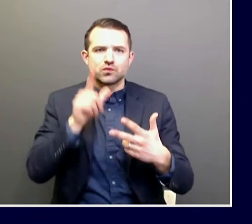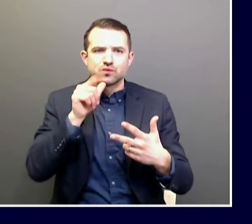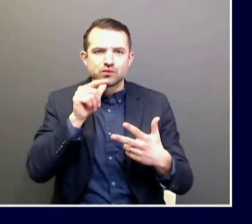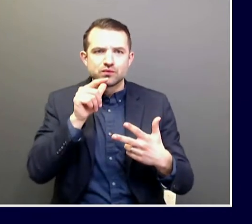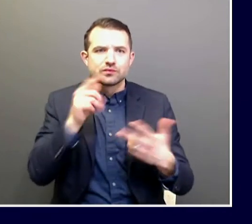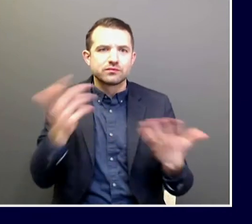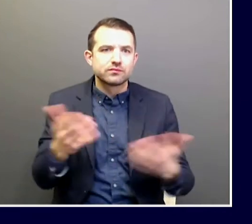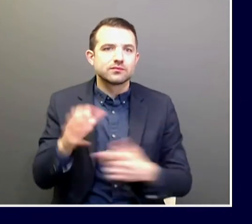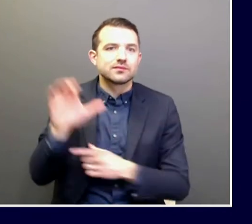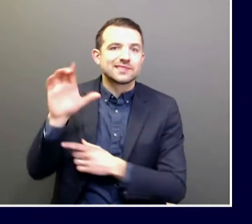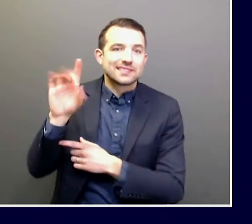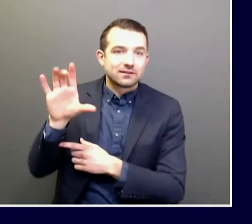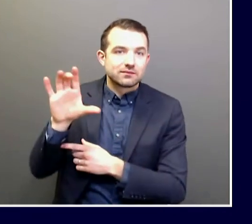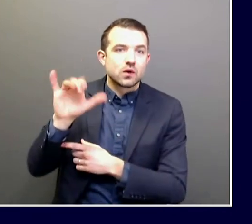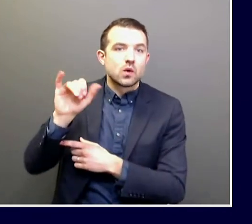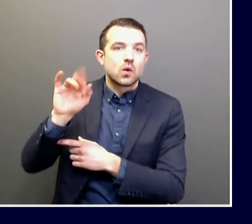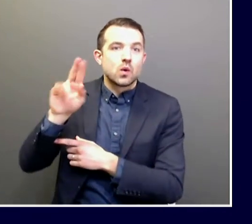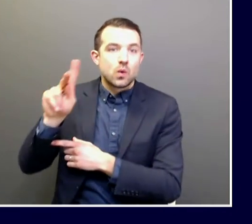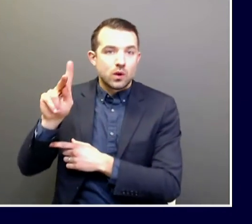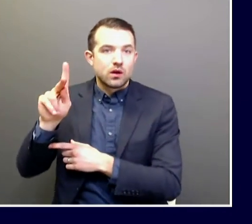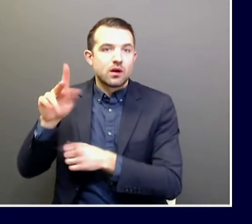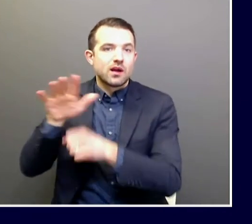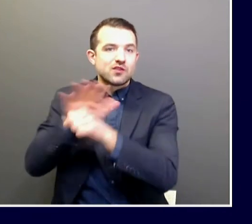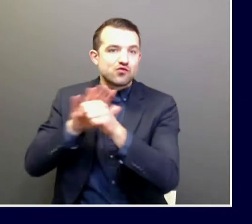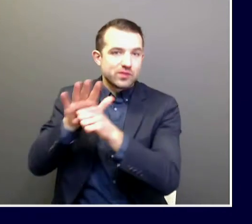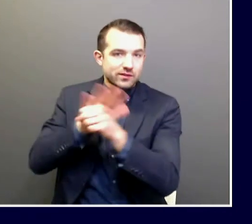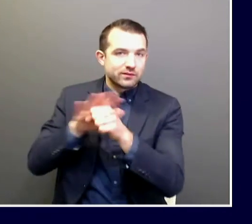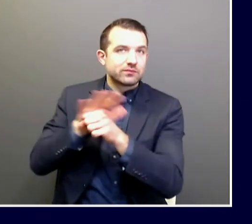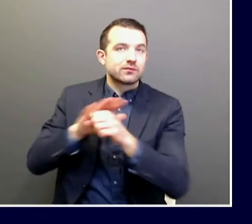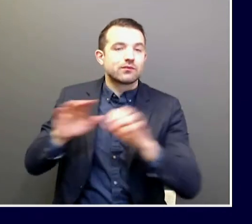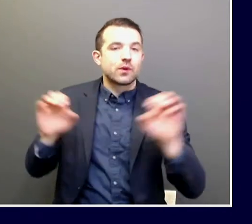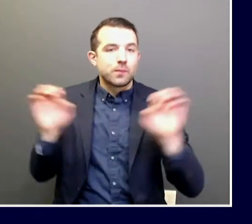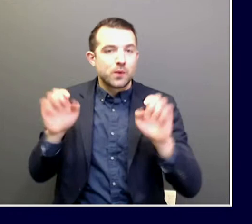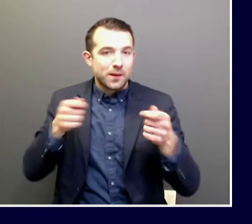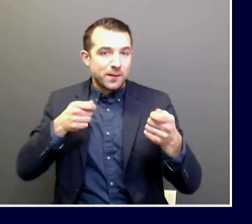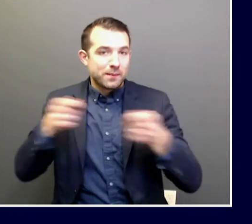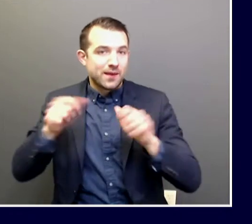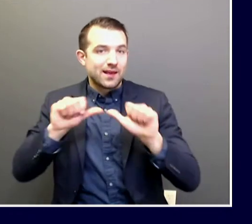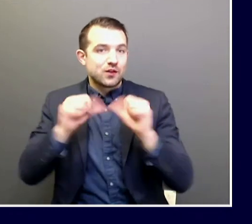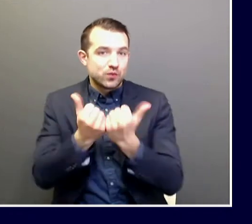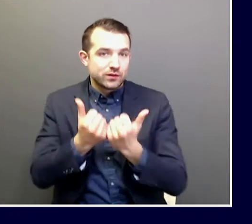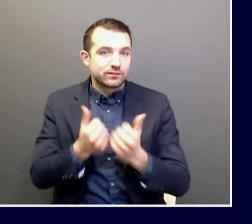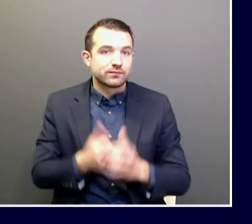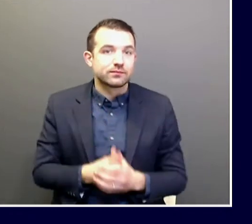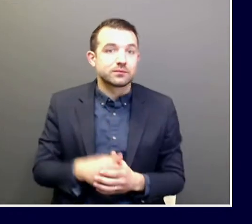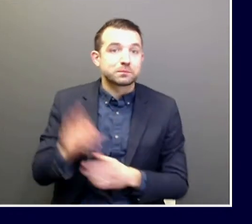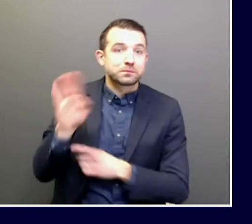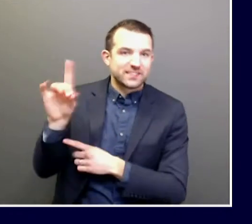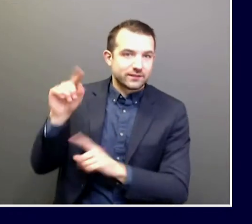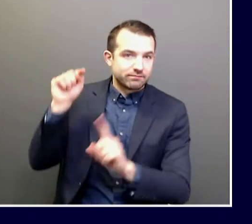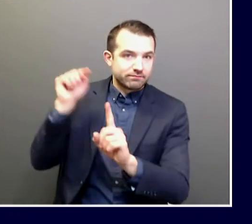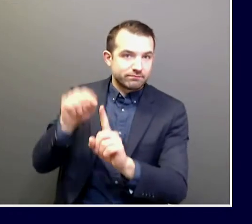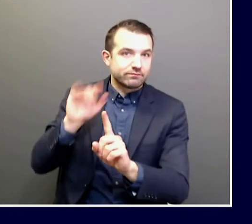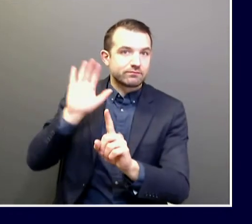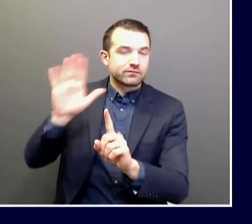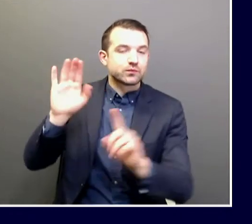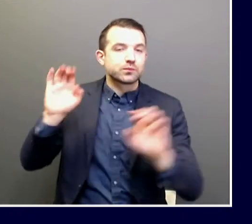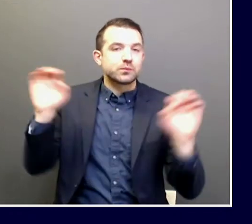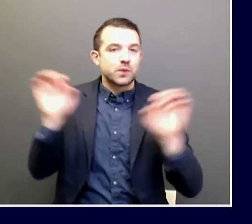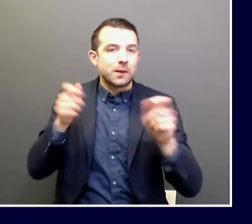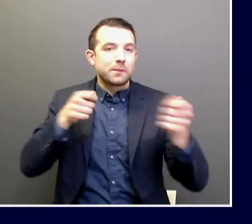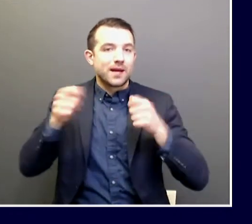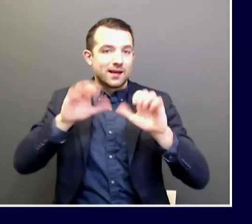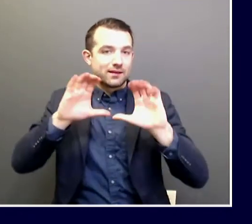Emergency Management Agency, and the Biddeford Emergency Management Agency. And third, beginning on